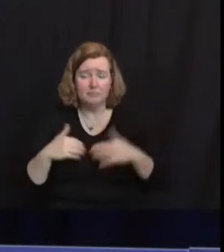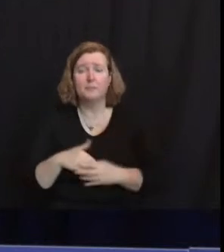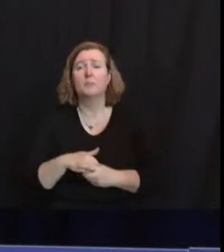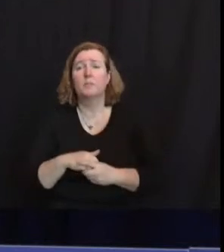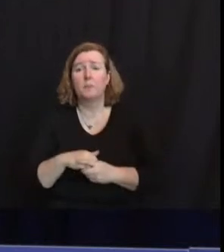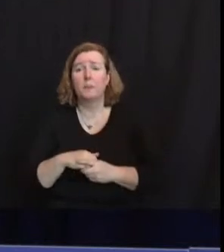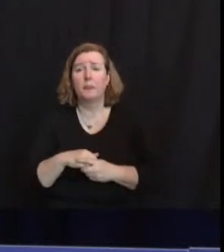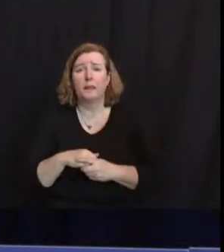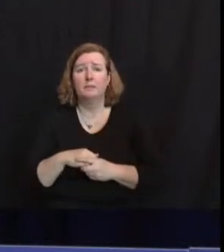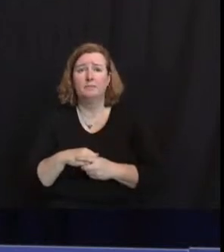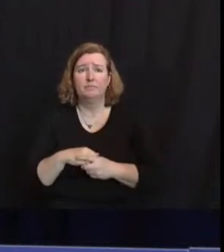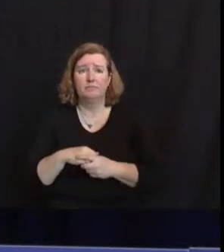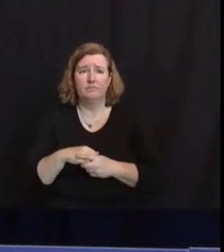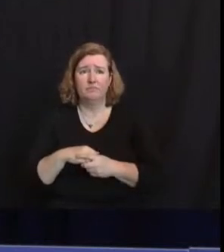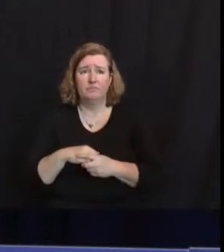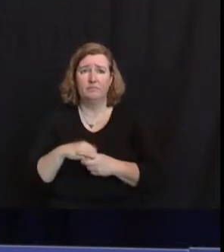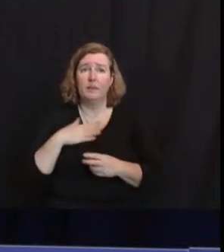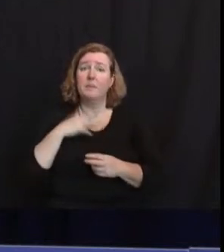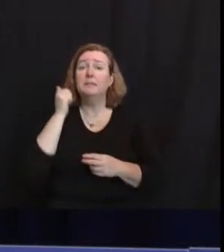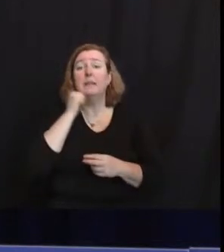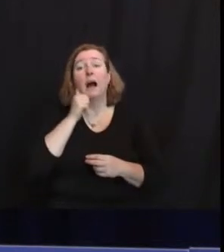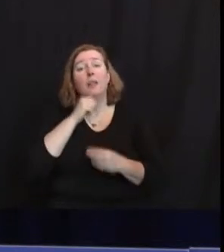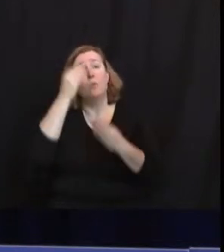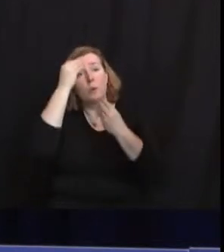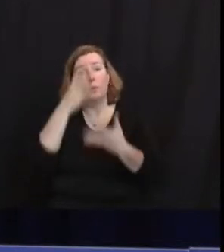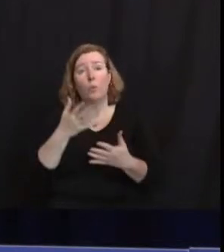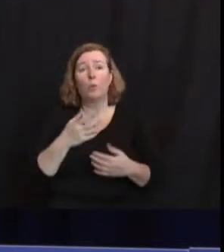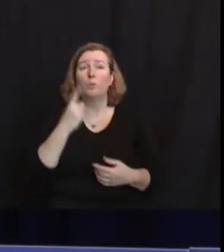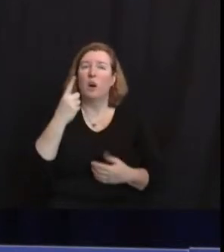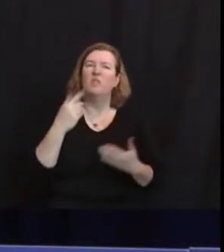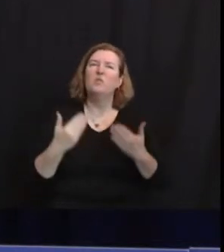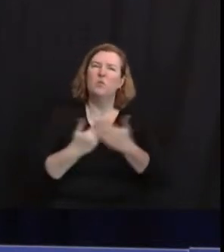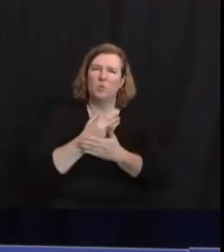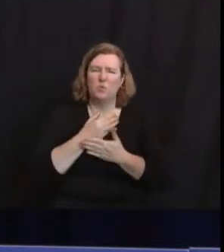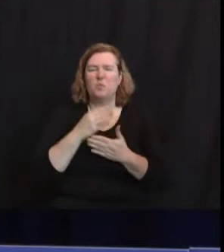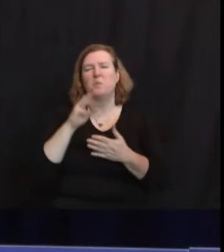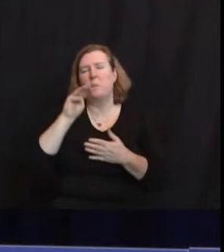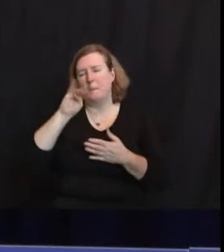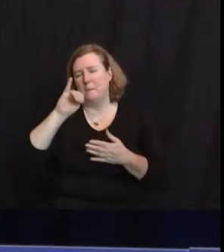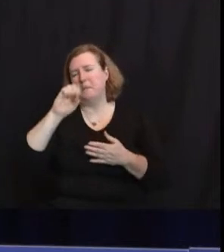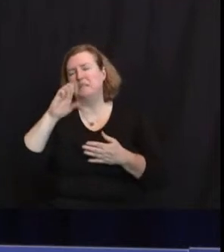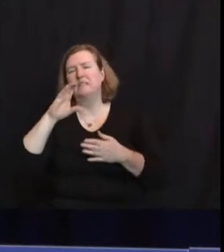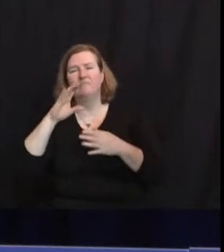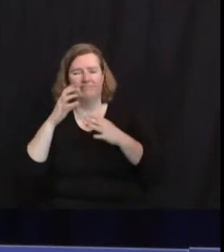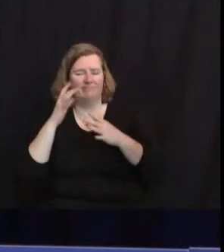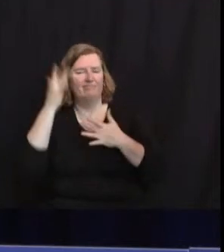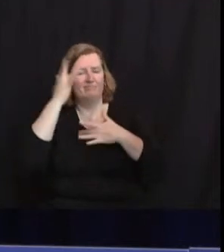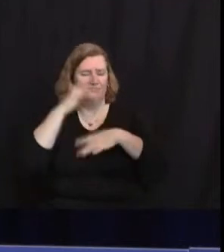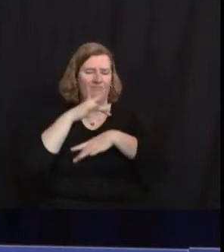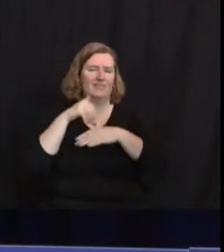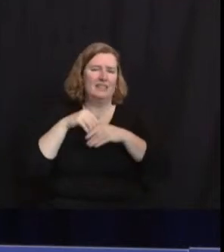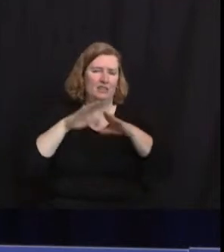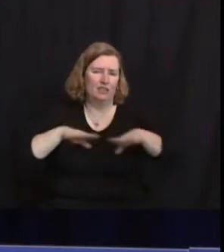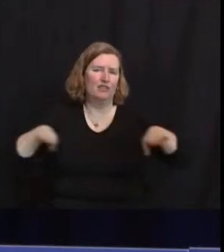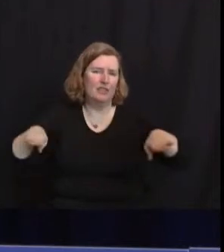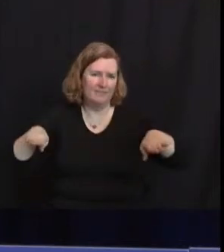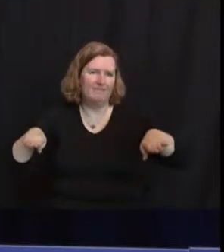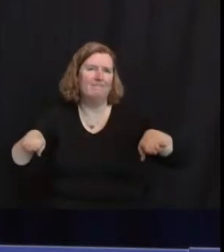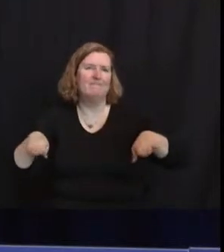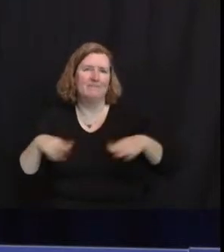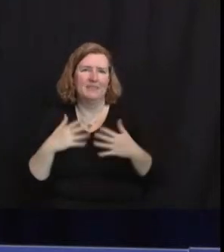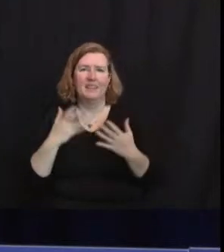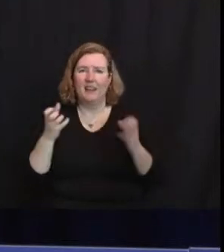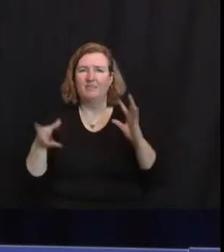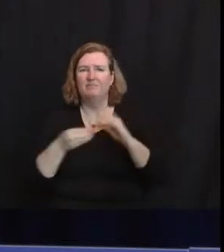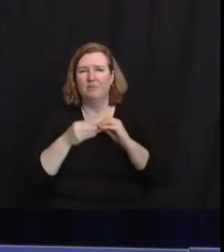On to my daily report, there is one new report of multisystem inflammatory syndrome in children. There are now